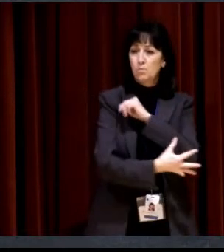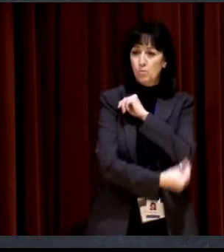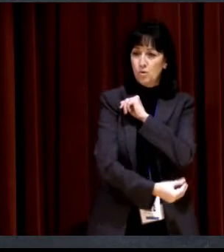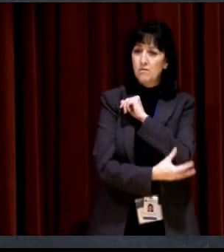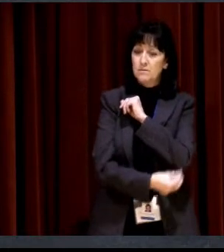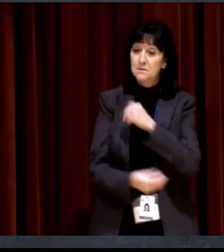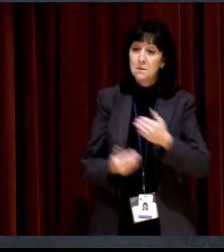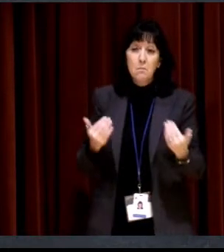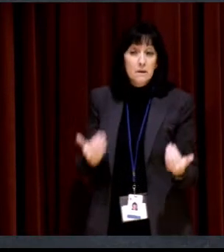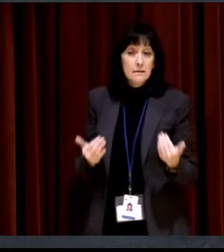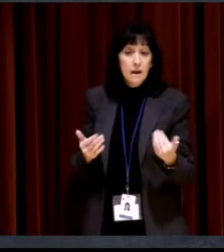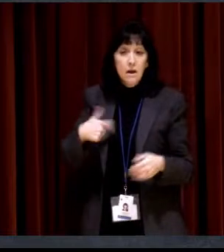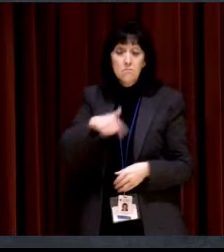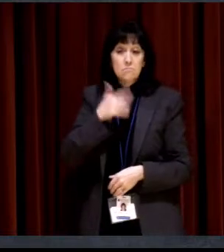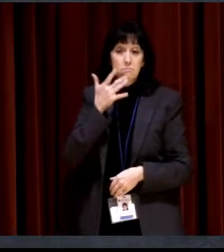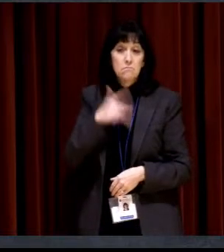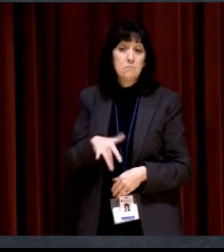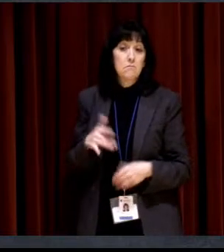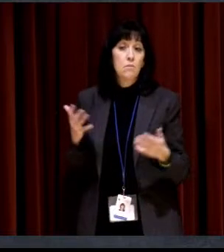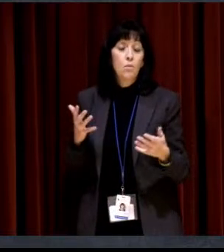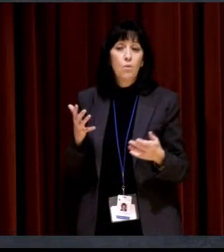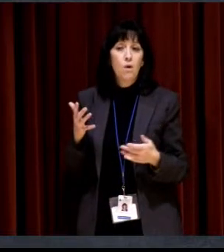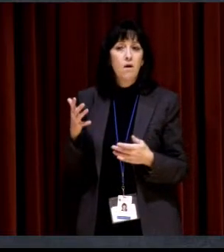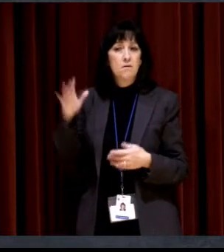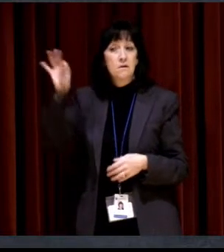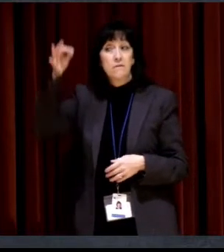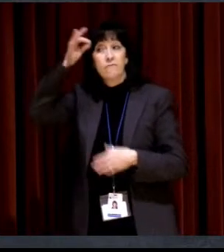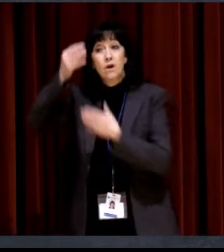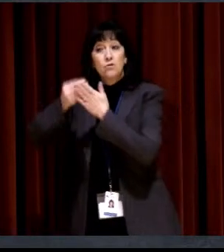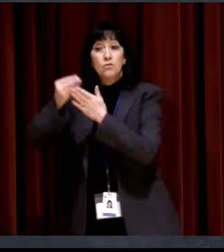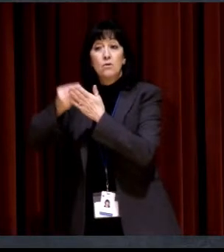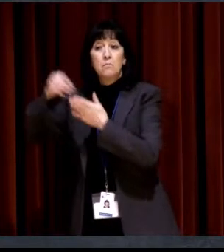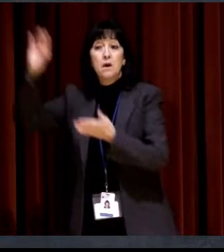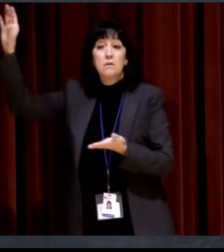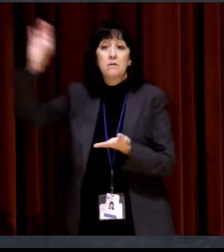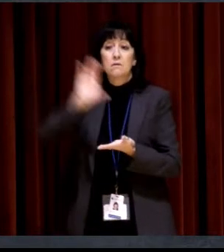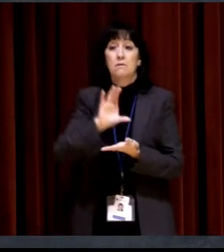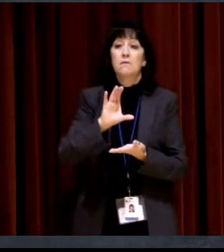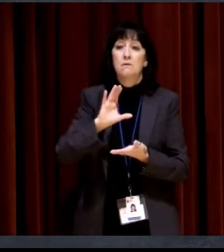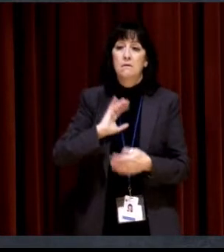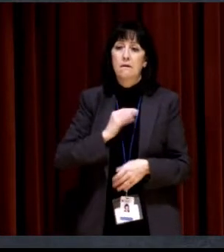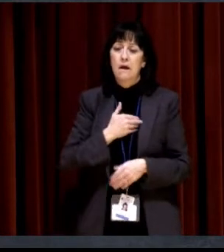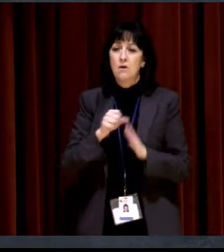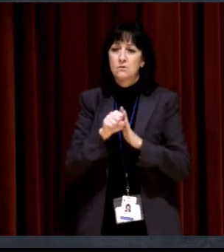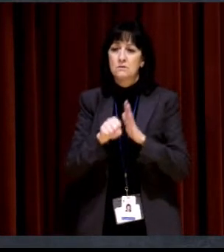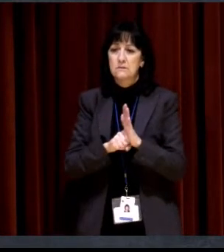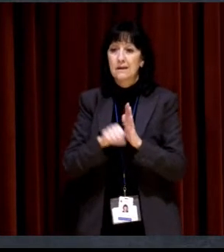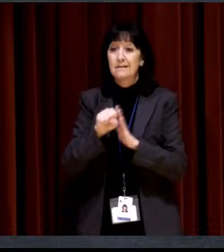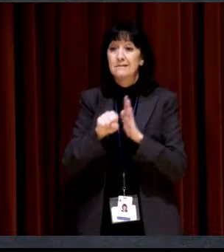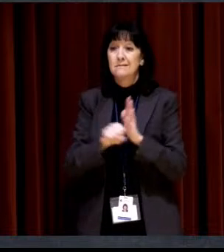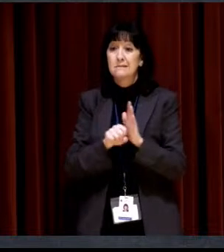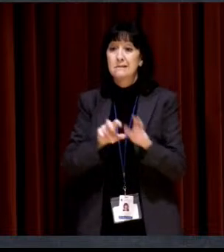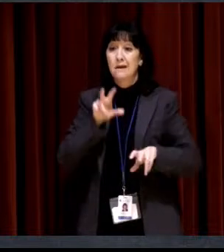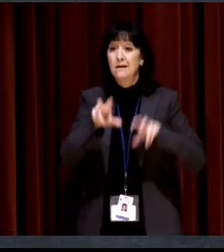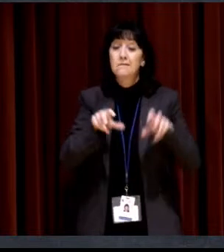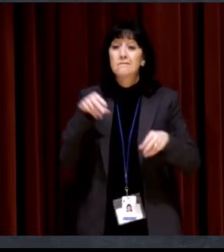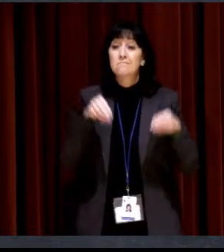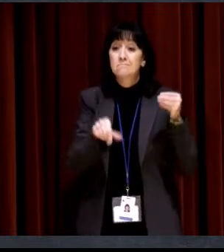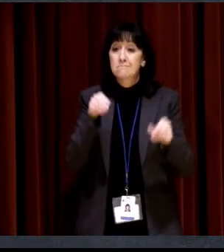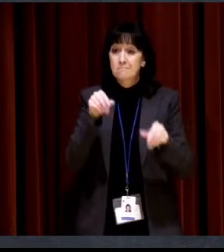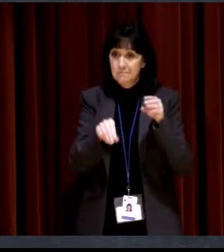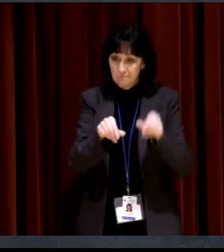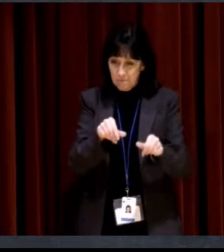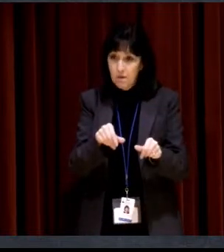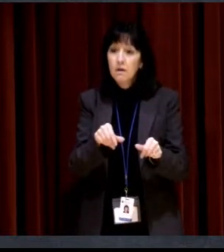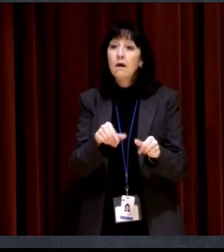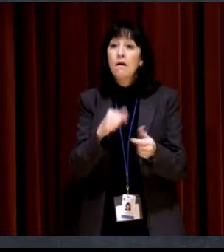to our state and the investments that we intend to make in the city of Wilmington on the housing side to address some